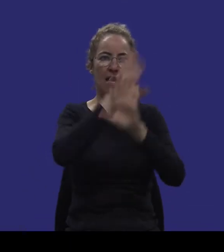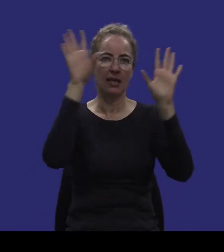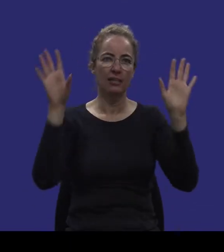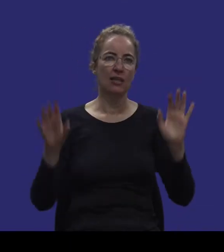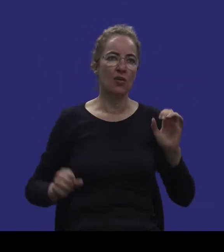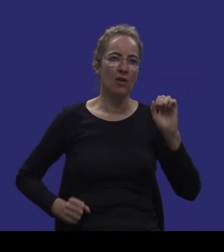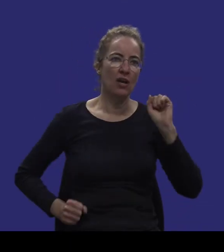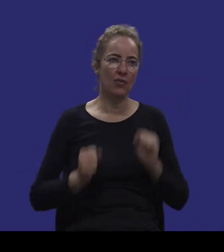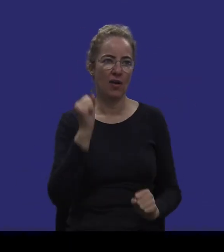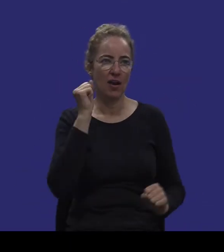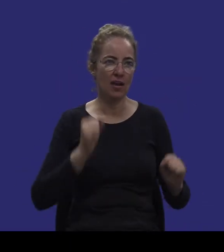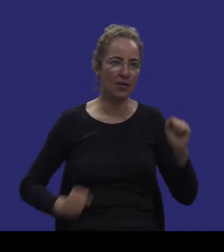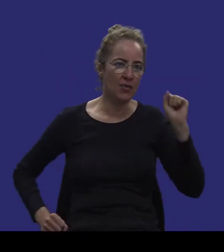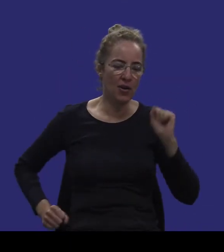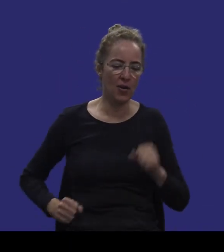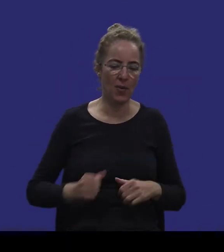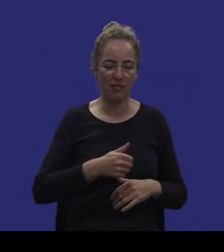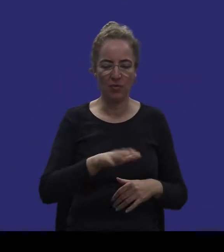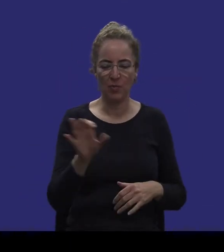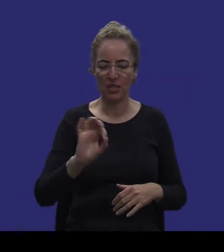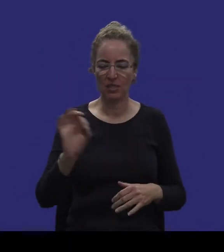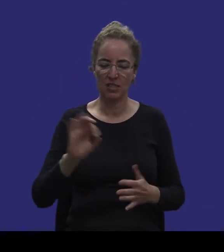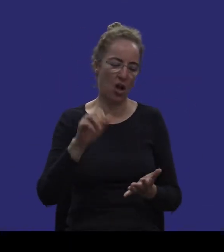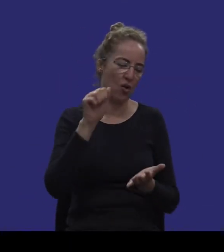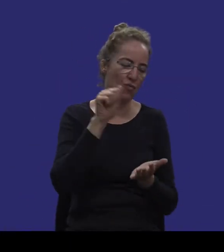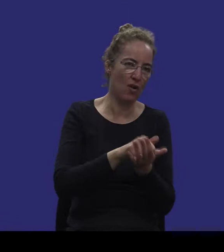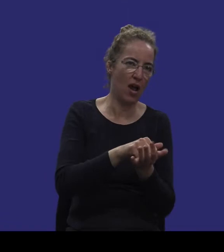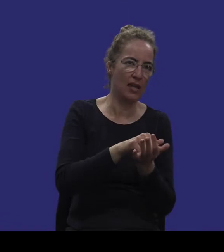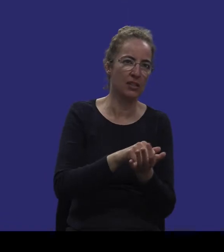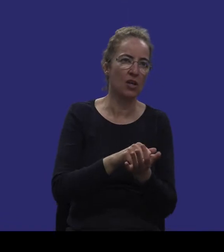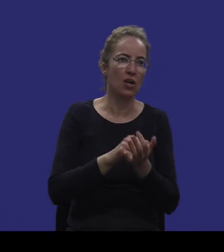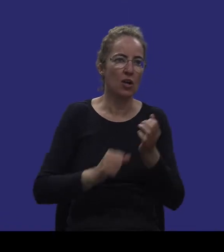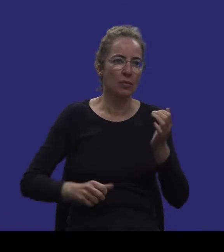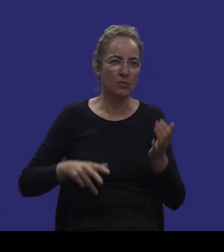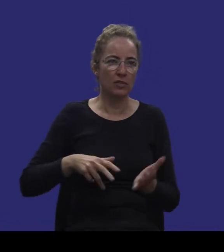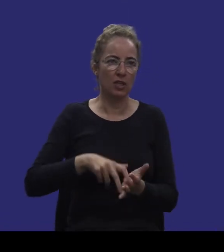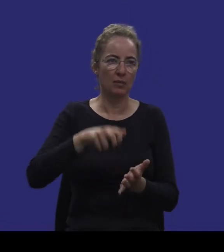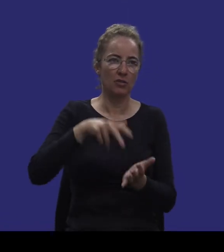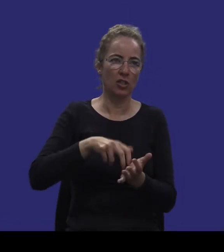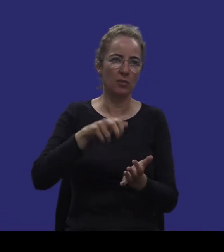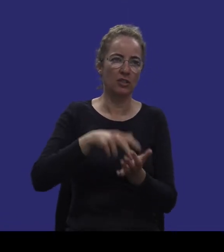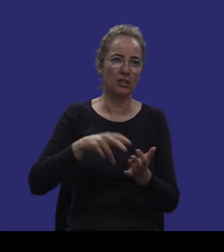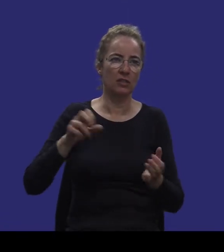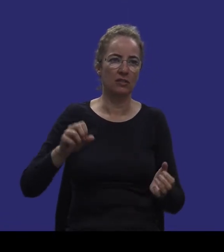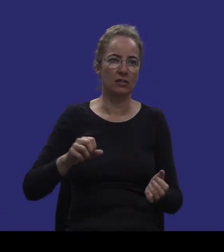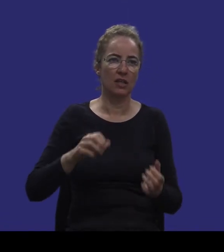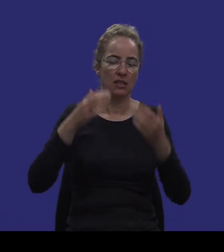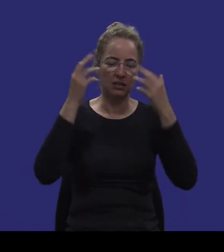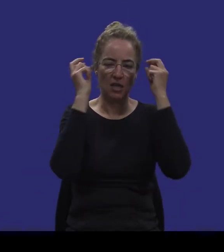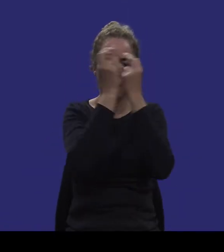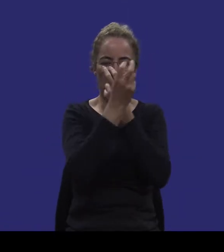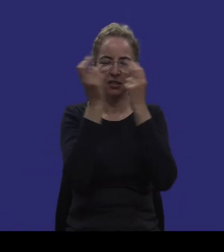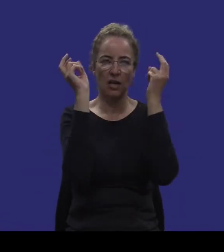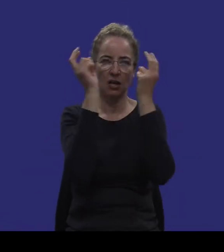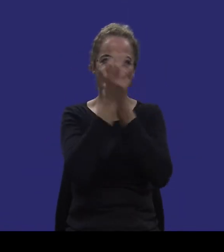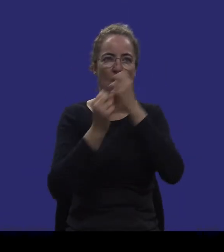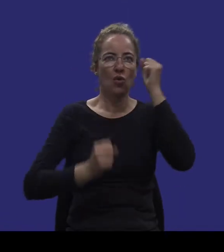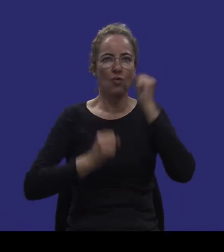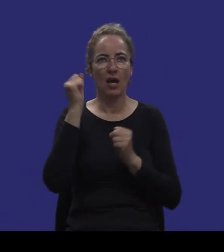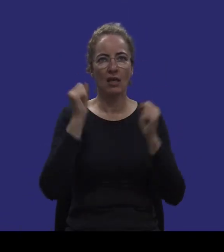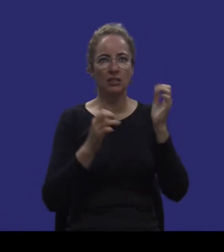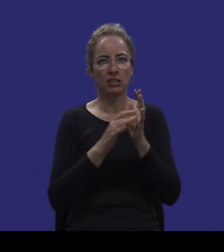light, light. Run, run, run away from what's not right. Jump, jump, jump out of the dark, dark,